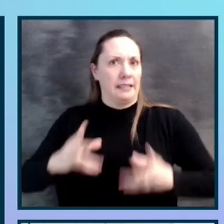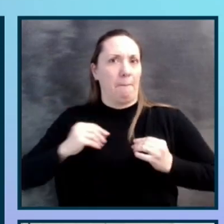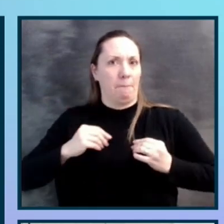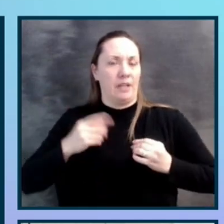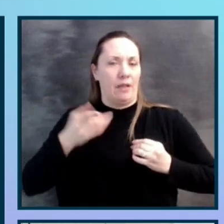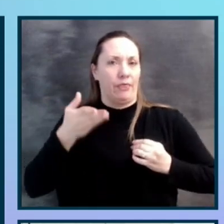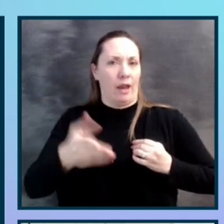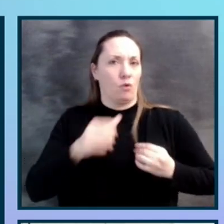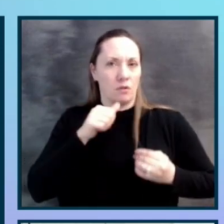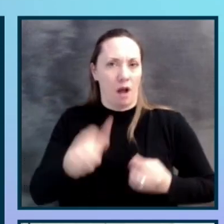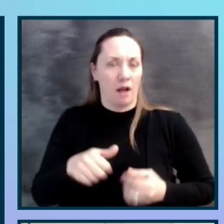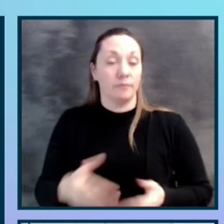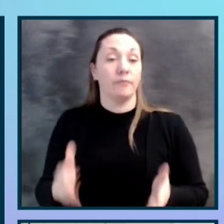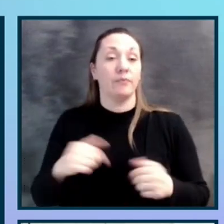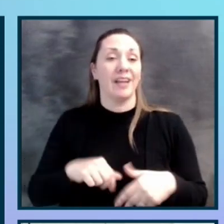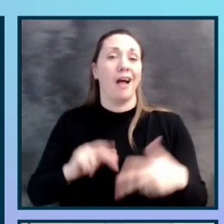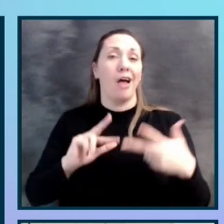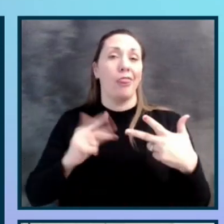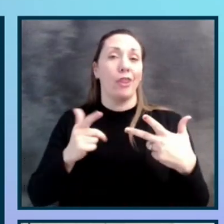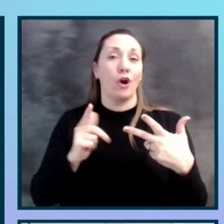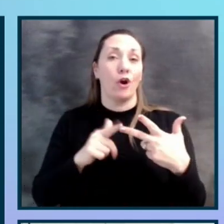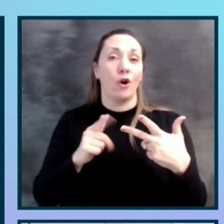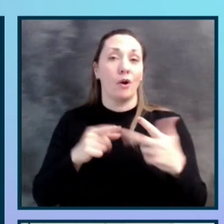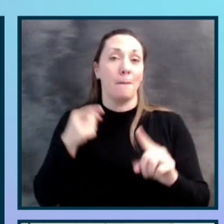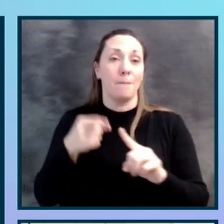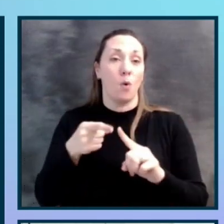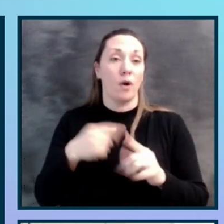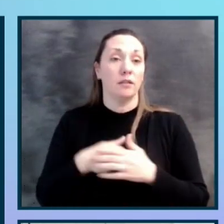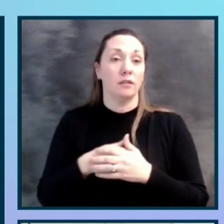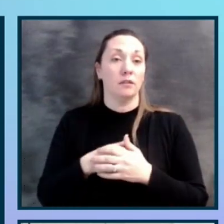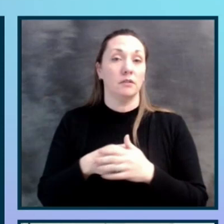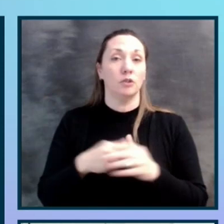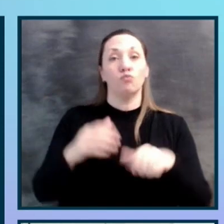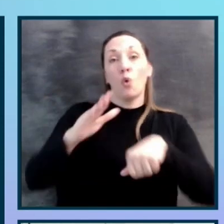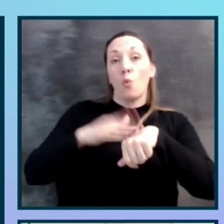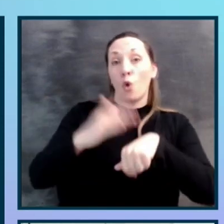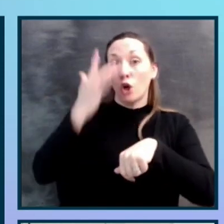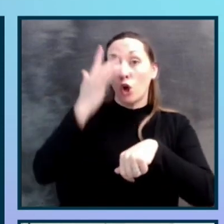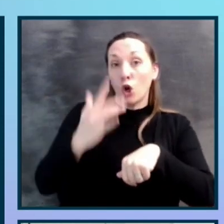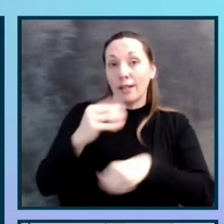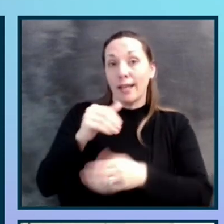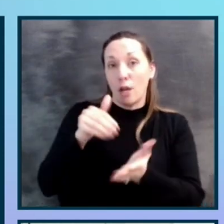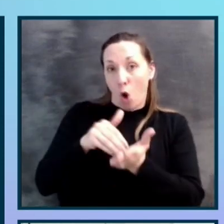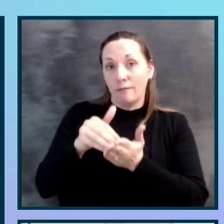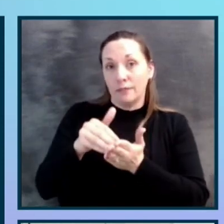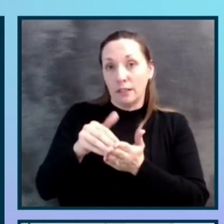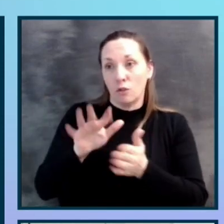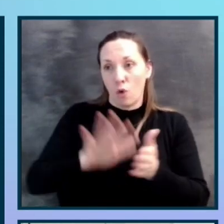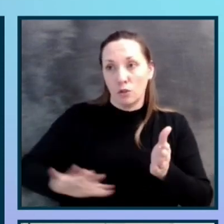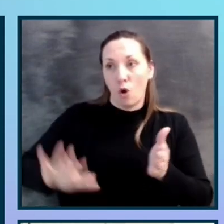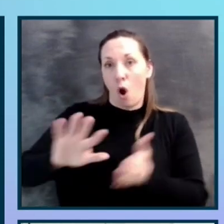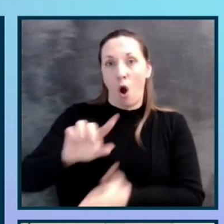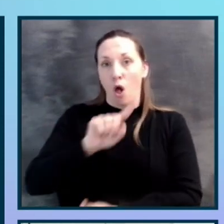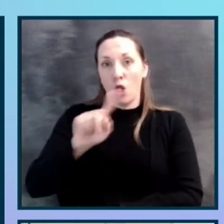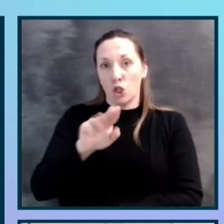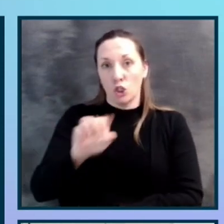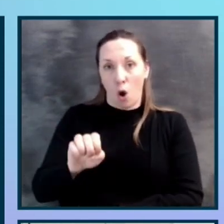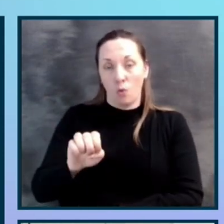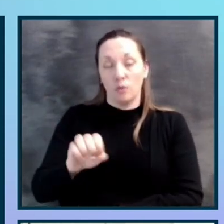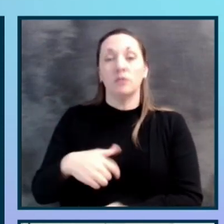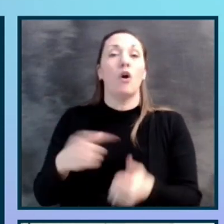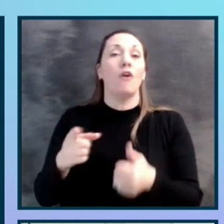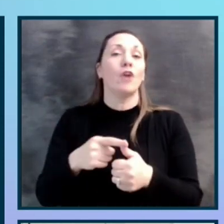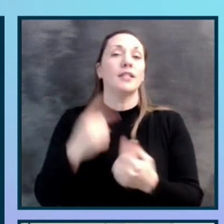And then we get to the third point, which is to warn early and often across all zones. And the first thing is to just